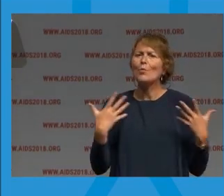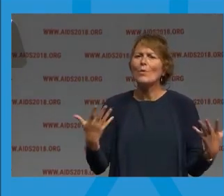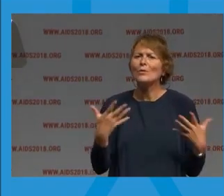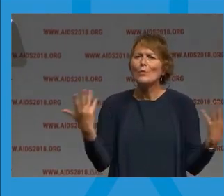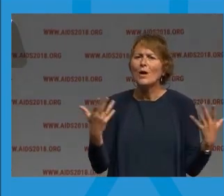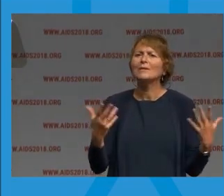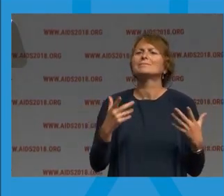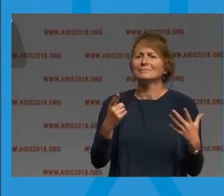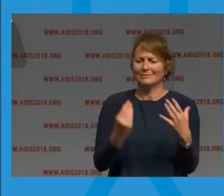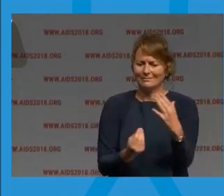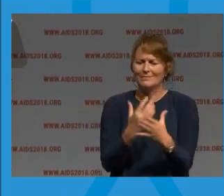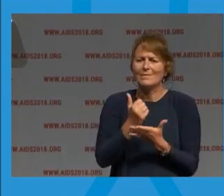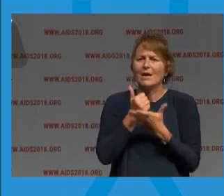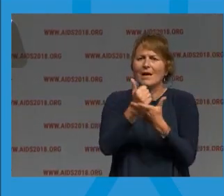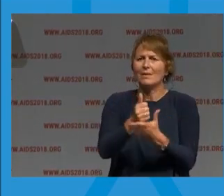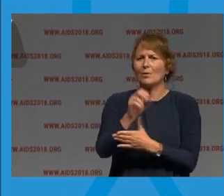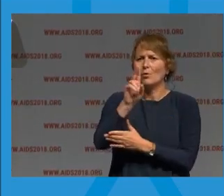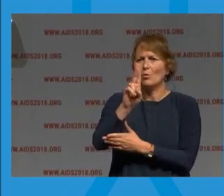Ubuntu.